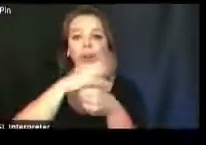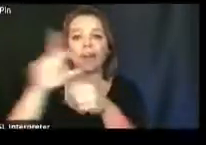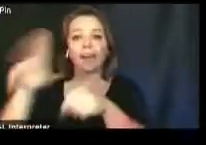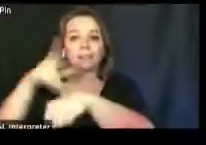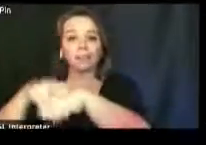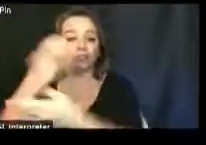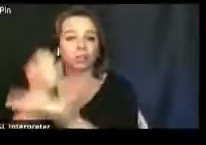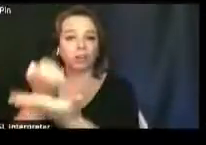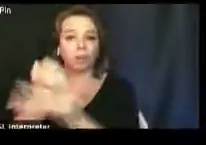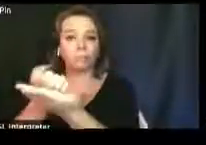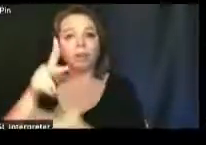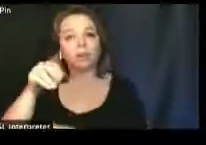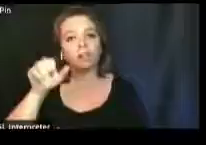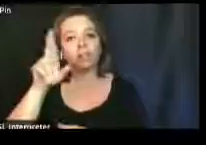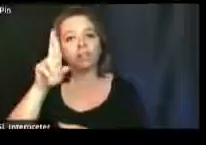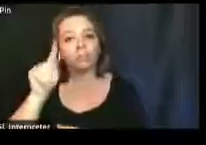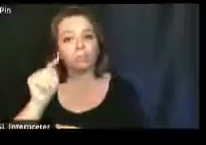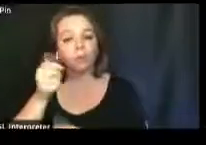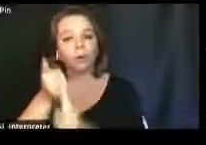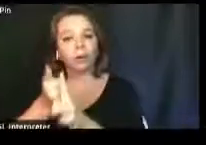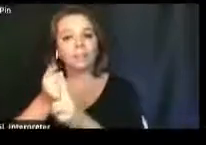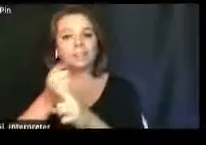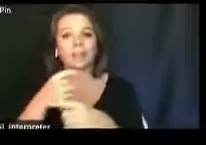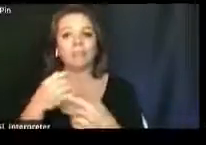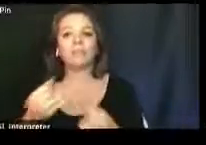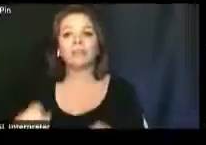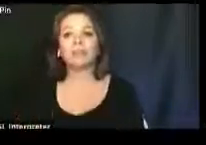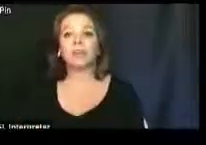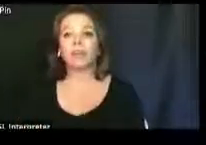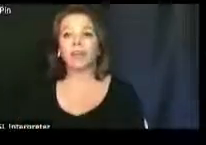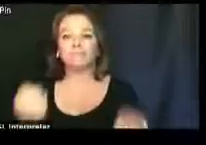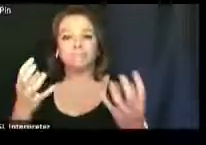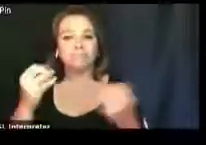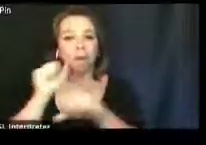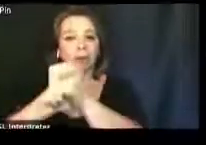than 50,000 direct and indirect jobs in Long Beach alone,